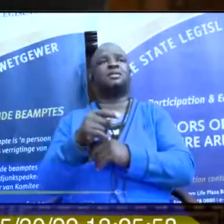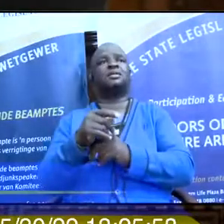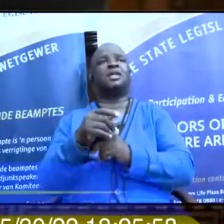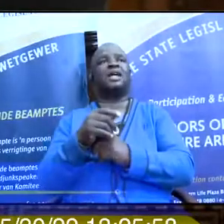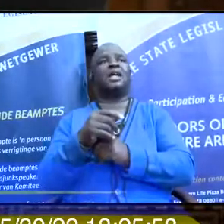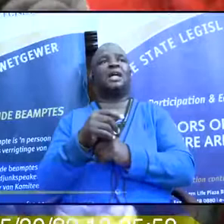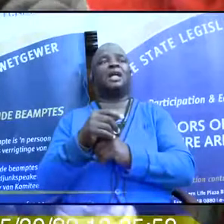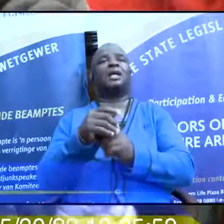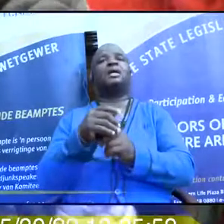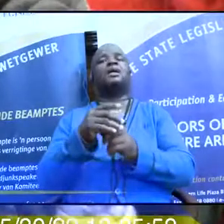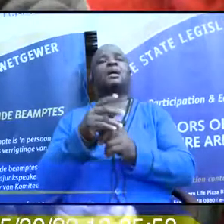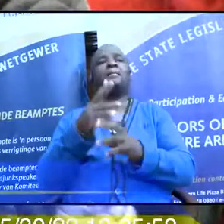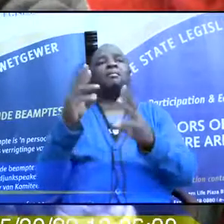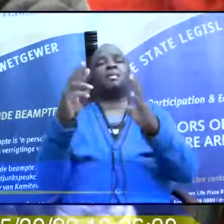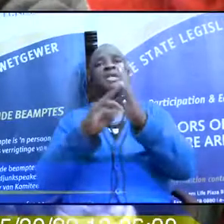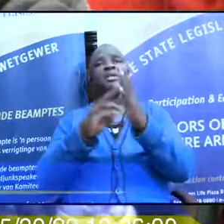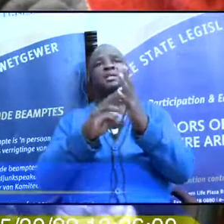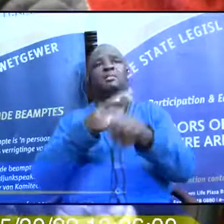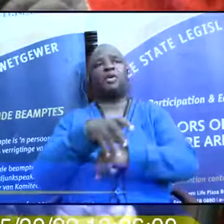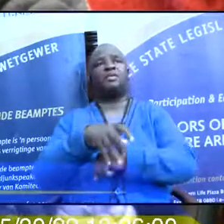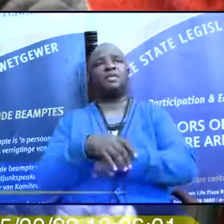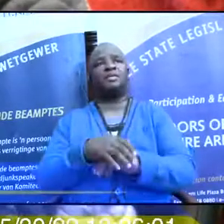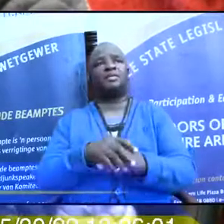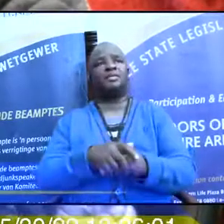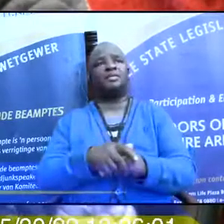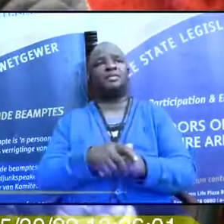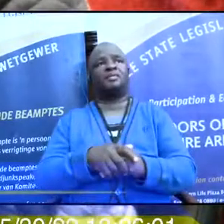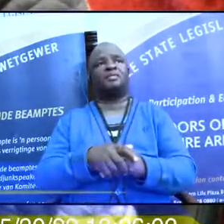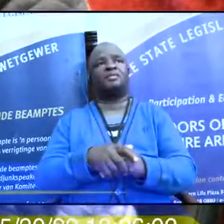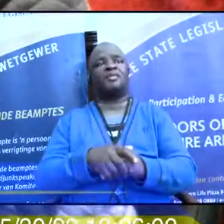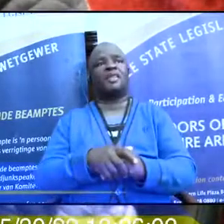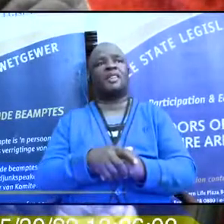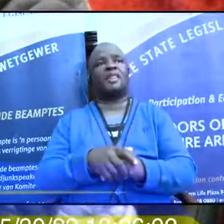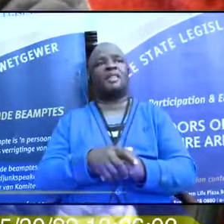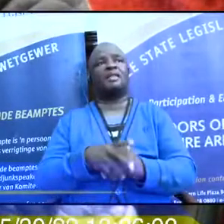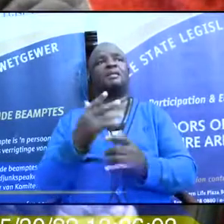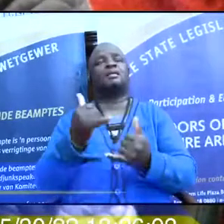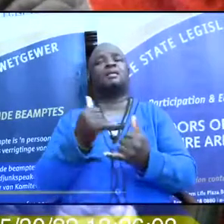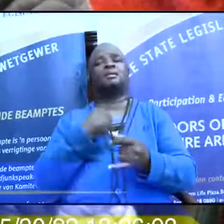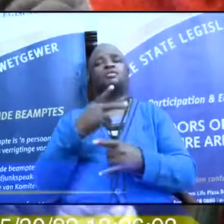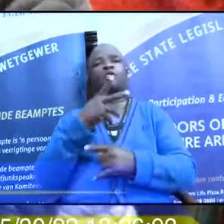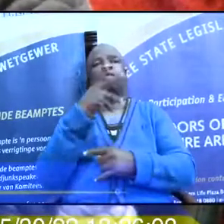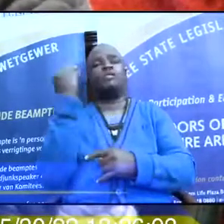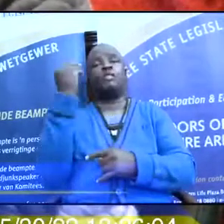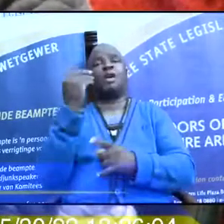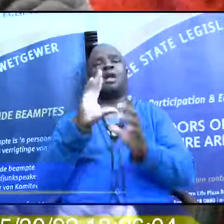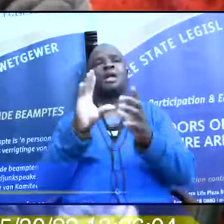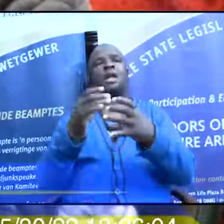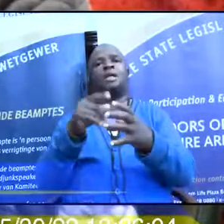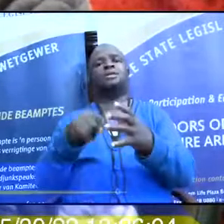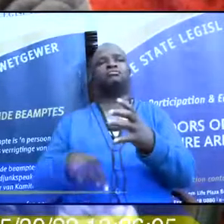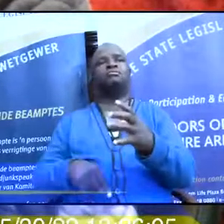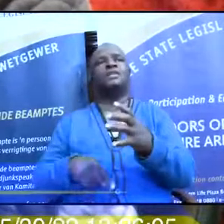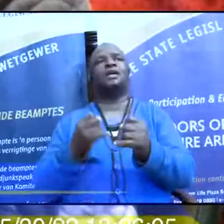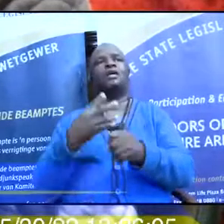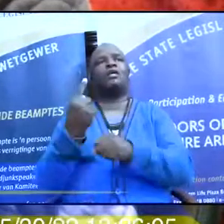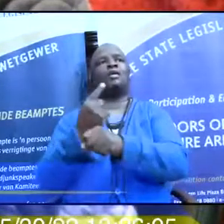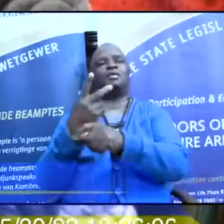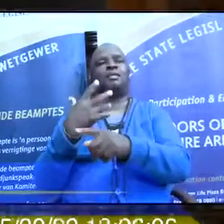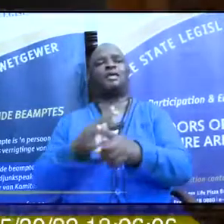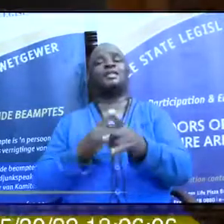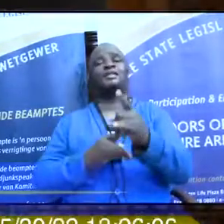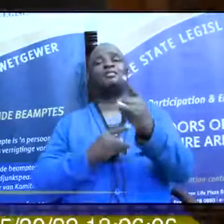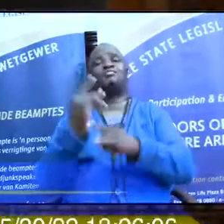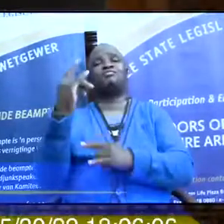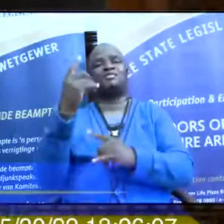a a province we don't consider other classes what we want is number one